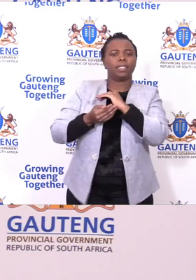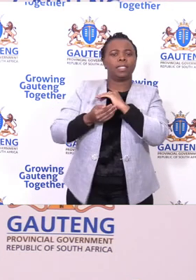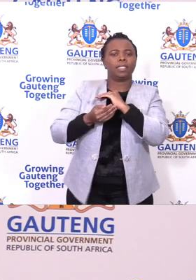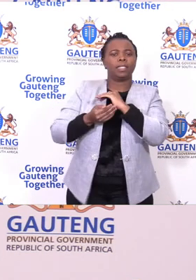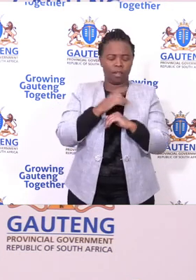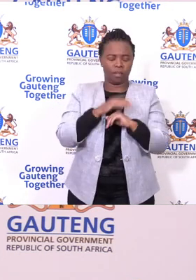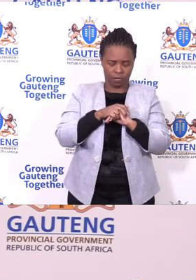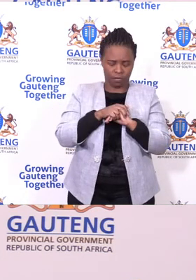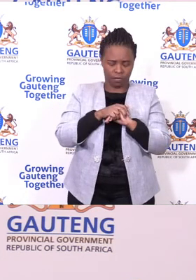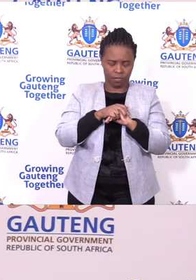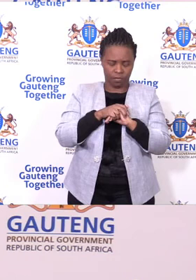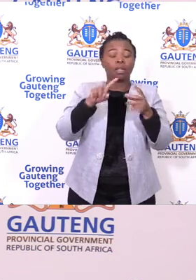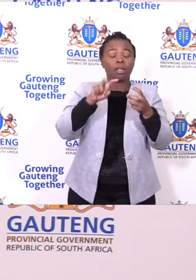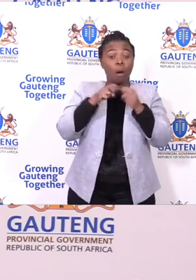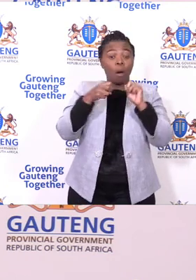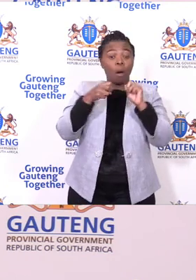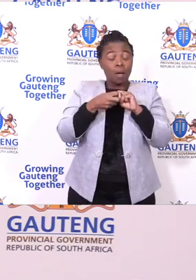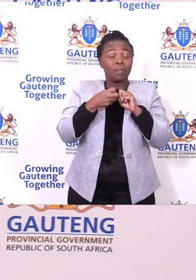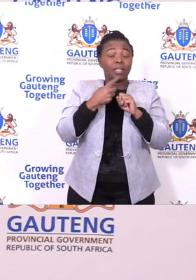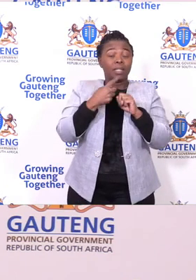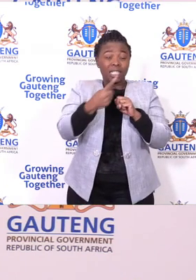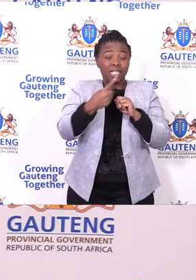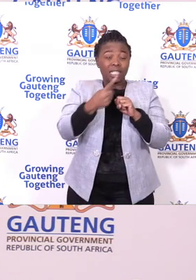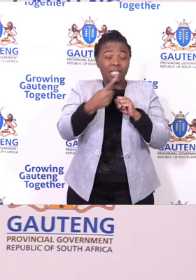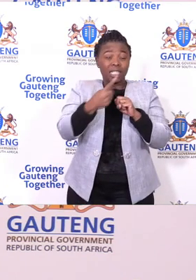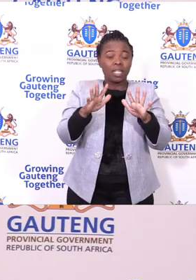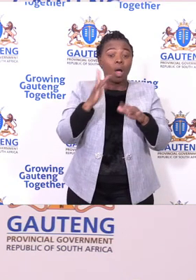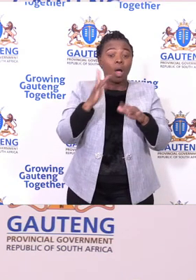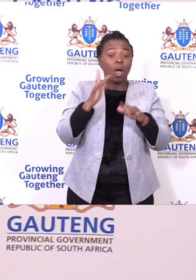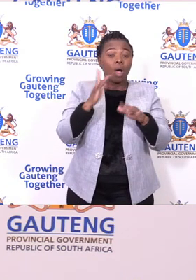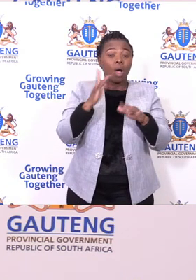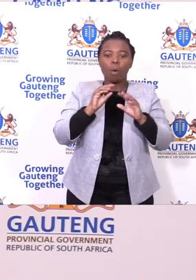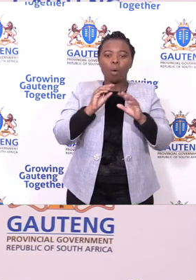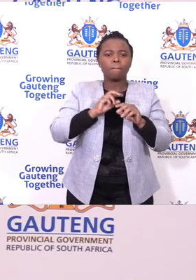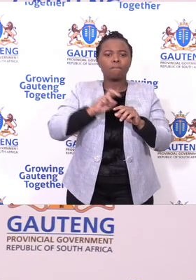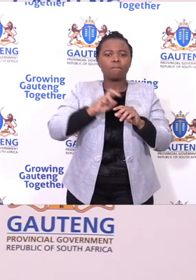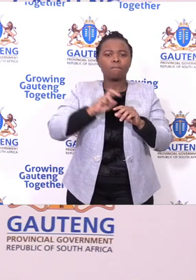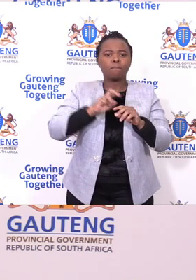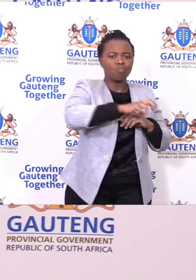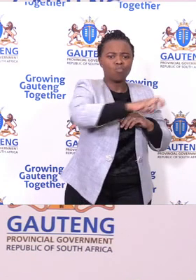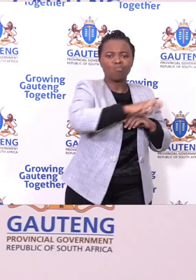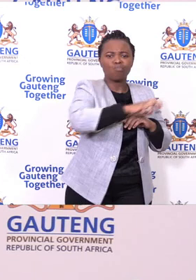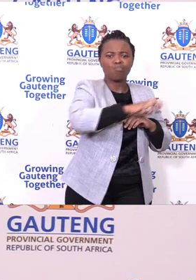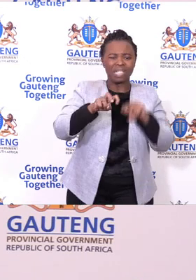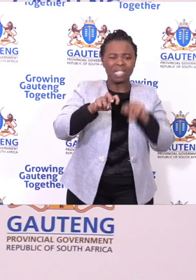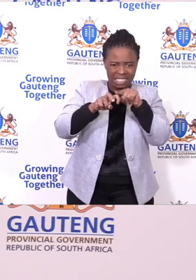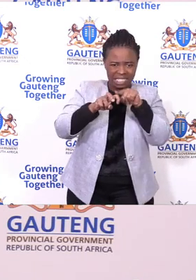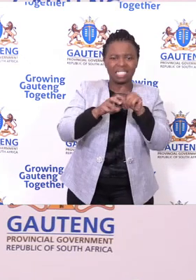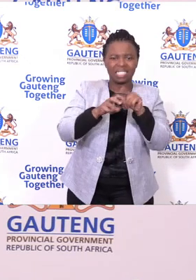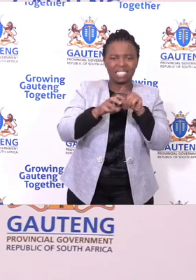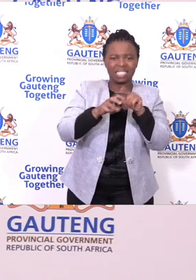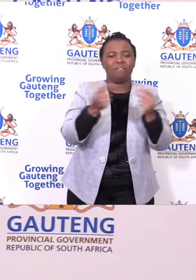say that the virus does spread during movements of people. And yes, that's why we welcome